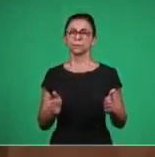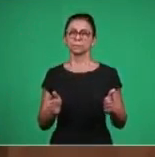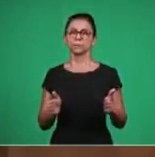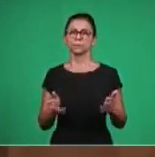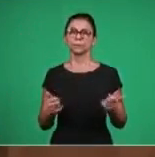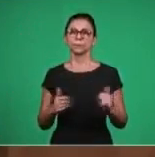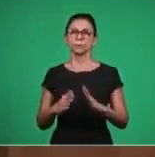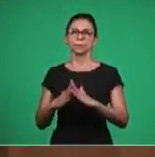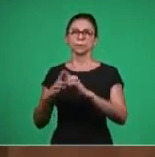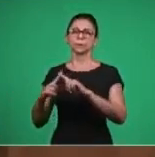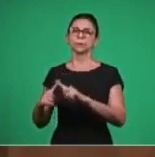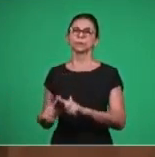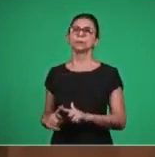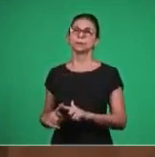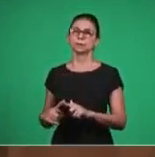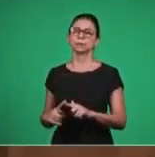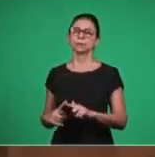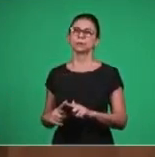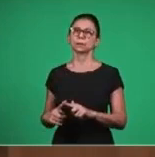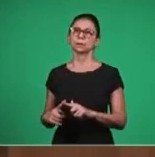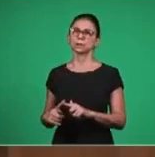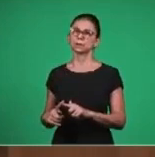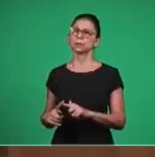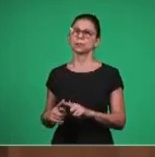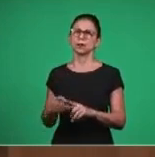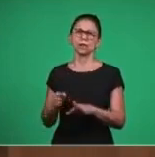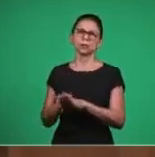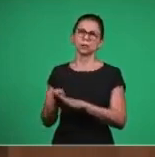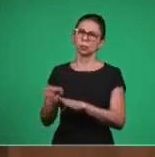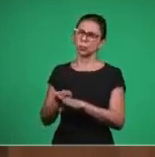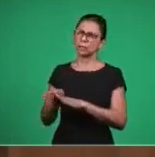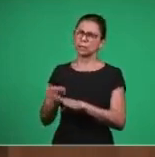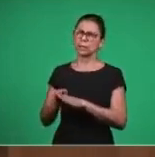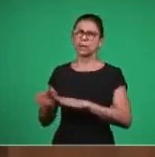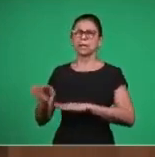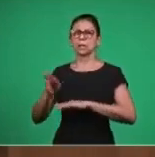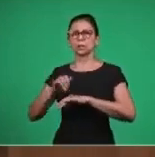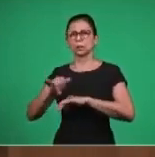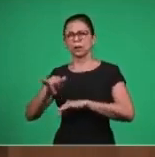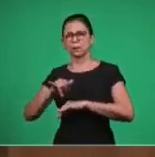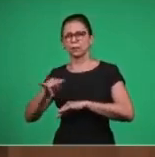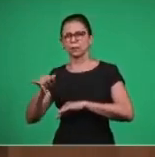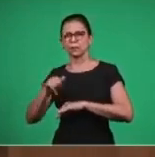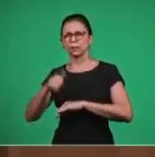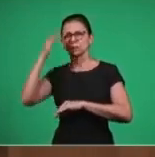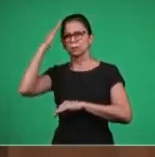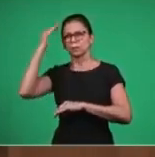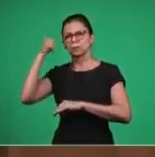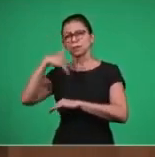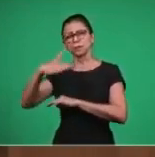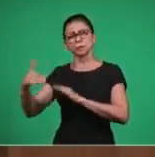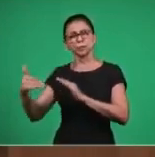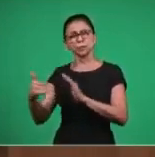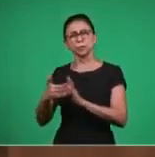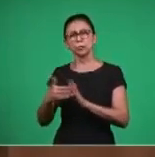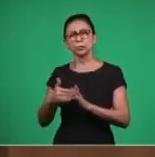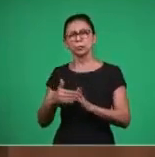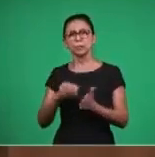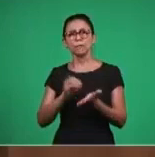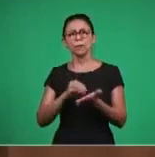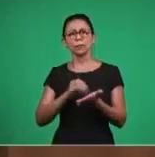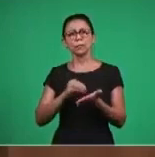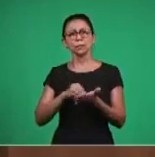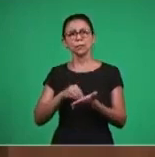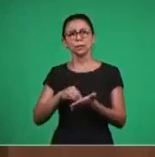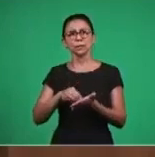church is now, all the instruction from the Lord, I've received the invitation, everything is ready.